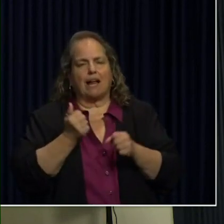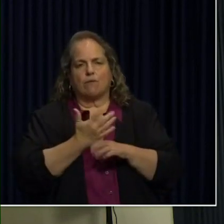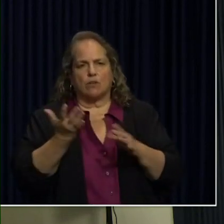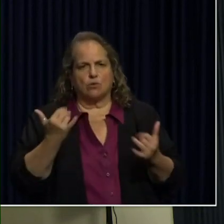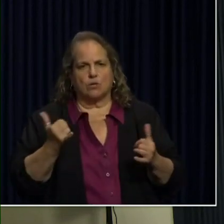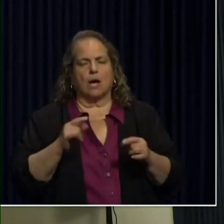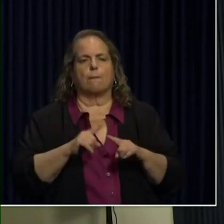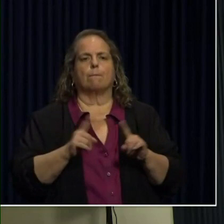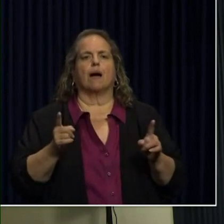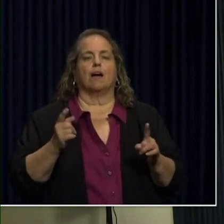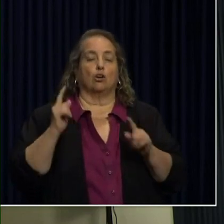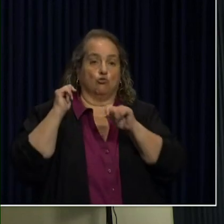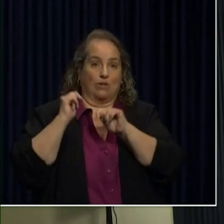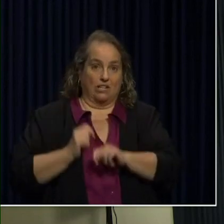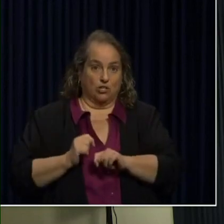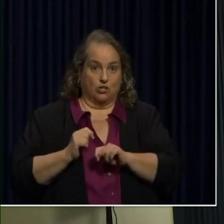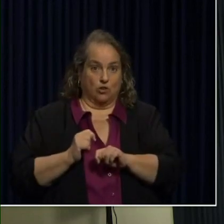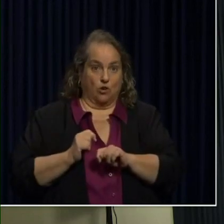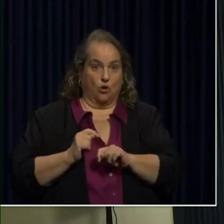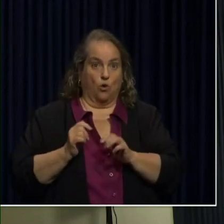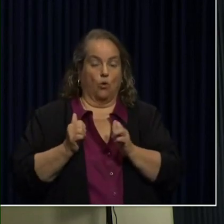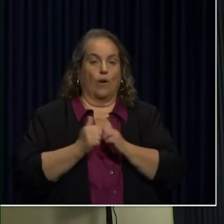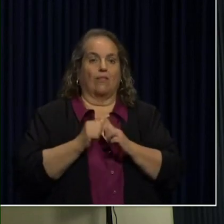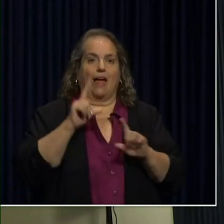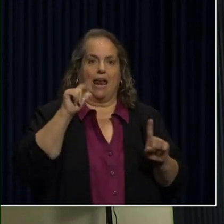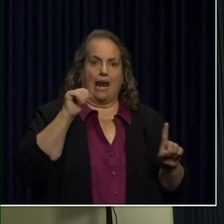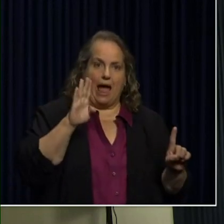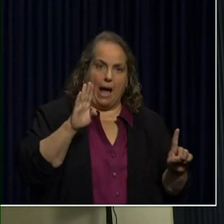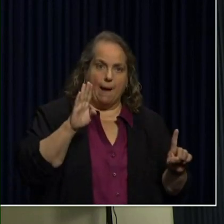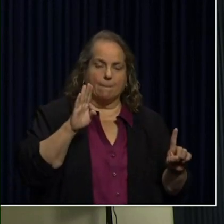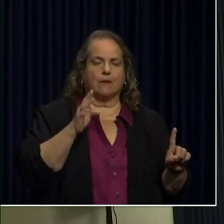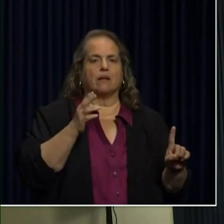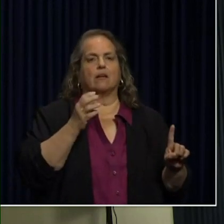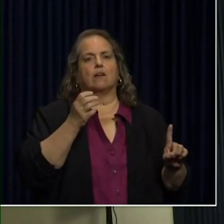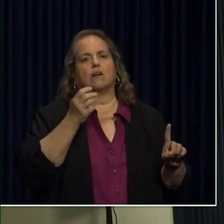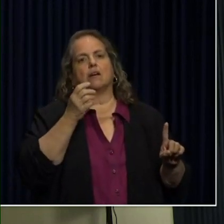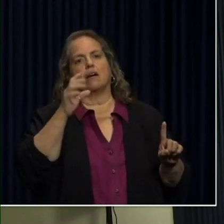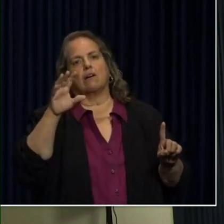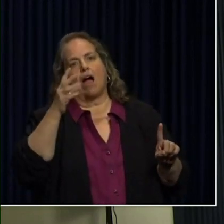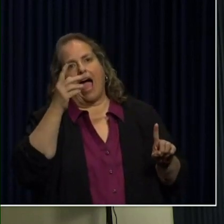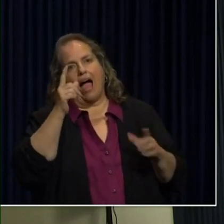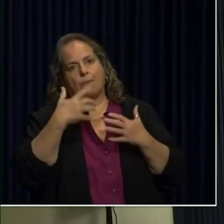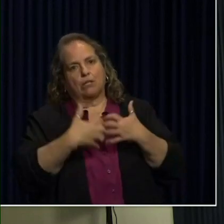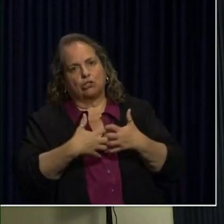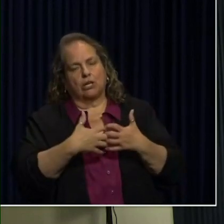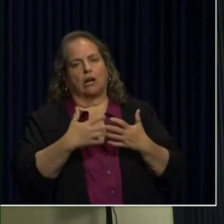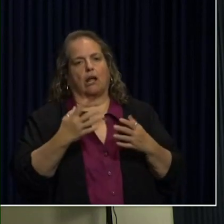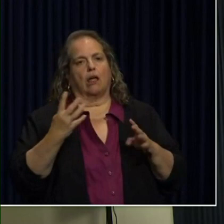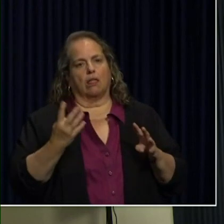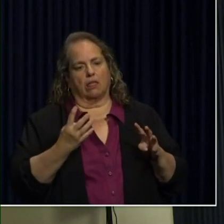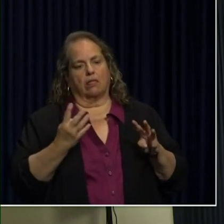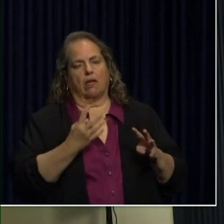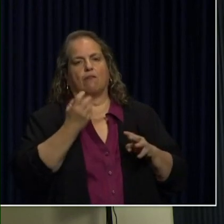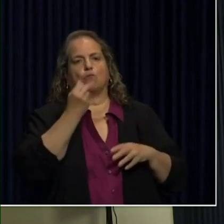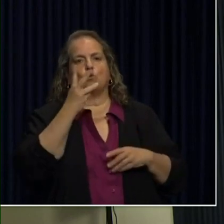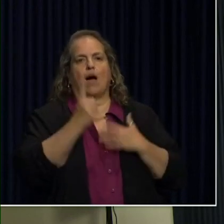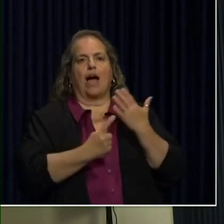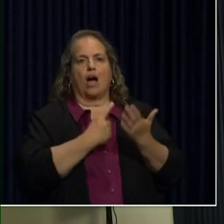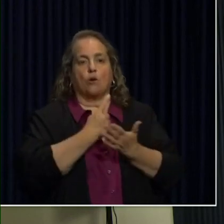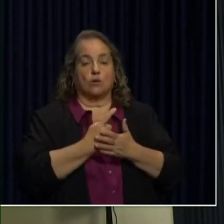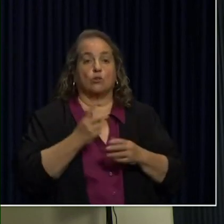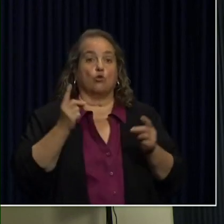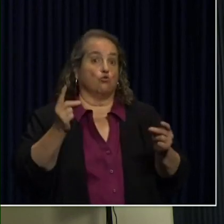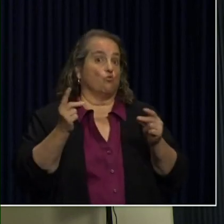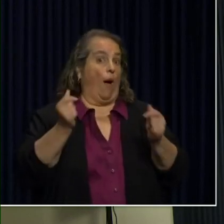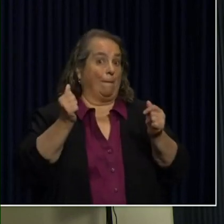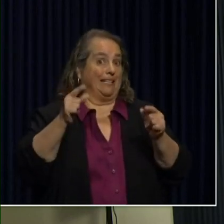there's the ones we traditionally use where we use the regular labs and it takes a few hours on the machine. There's the Abbott rapid test. We need a lot more